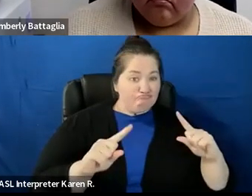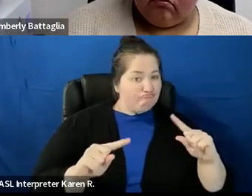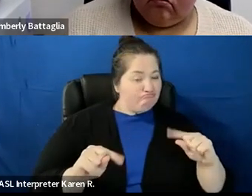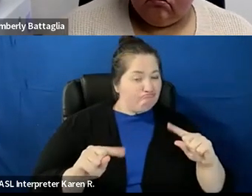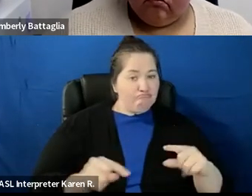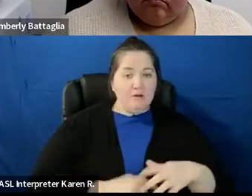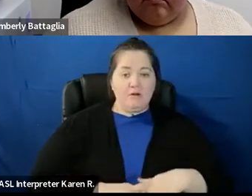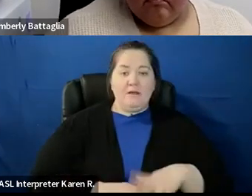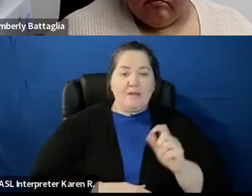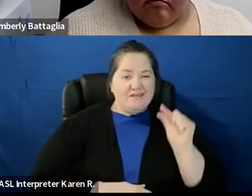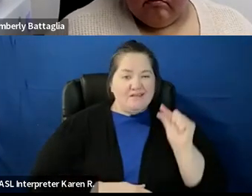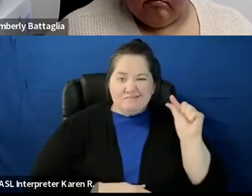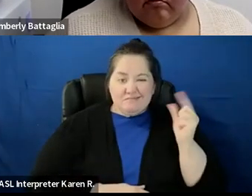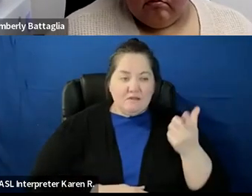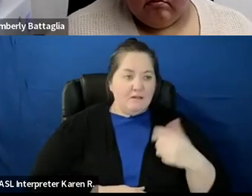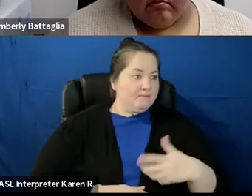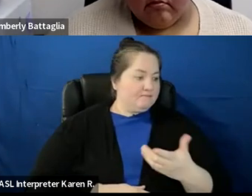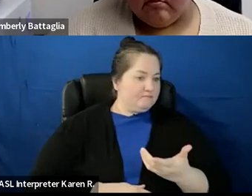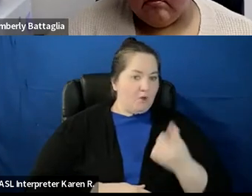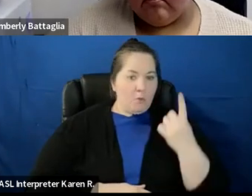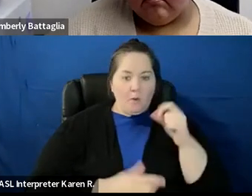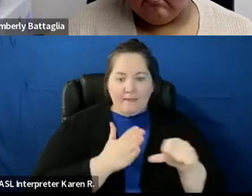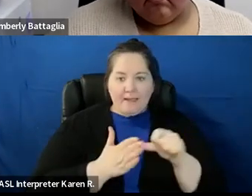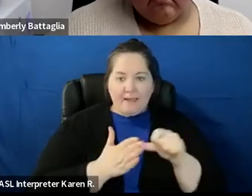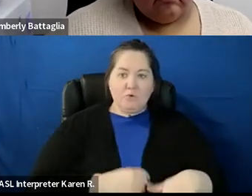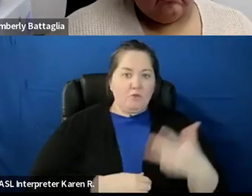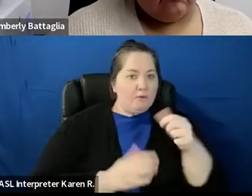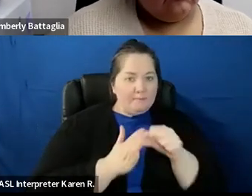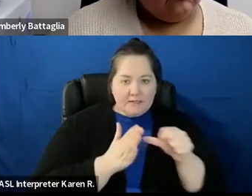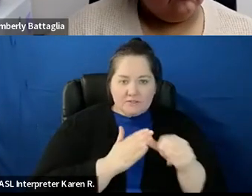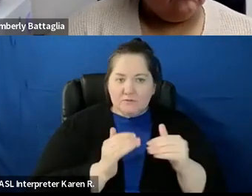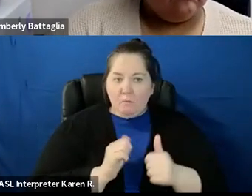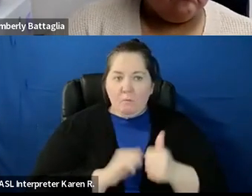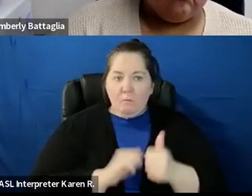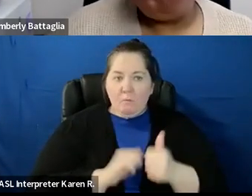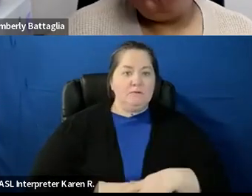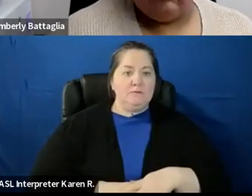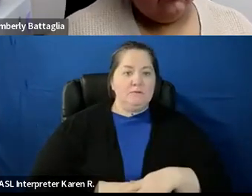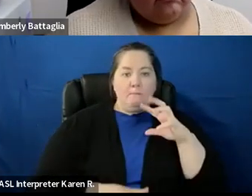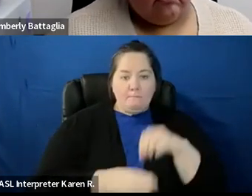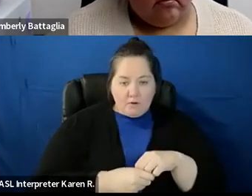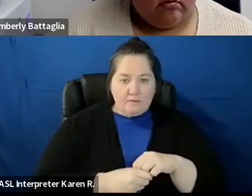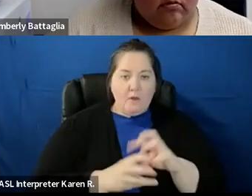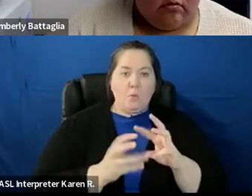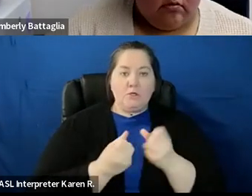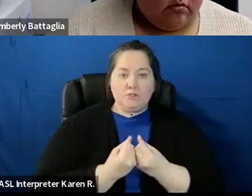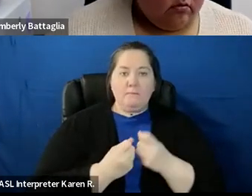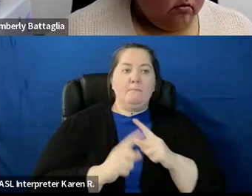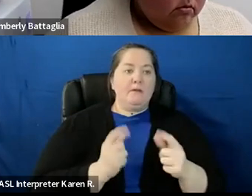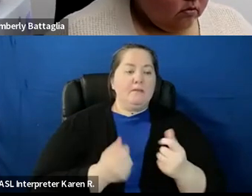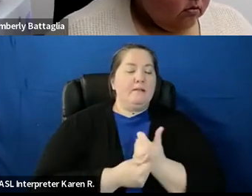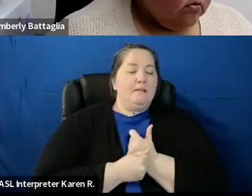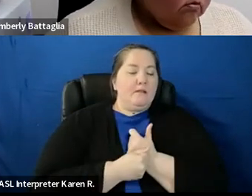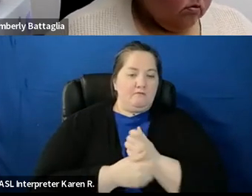That little, you know, it might have only been 1 page, 3 pages at the most that was part of that workshop, but they loved that part.